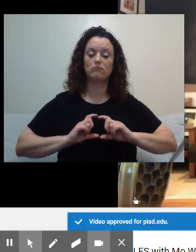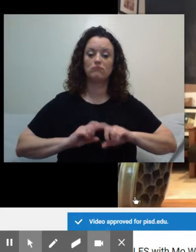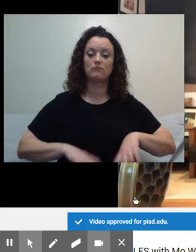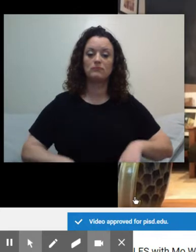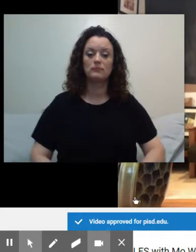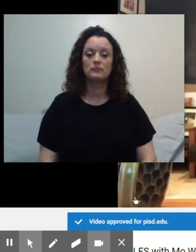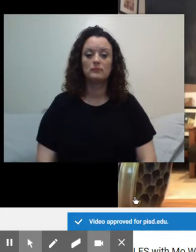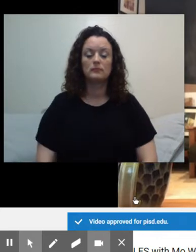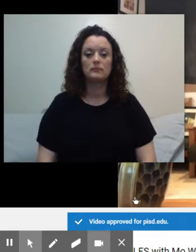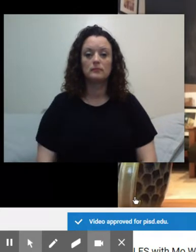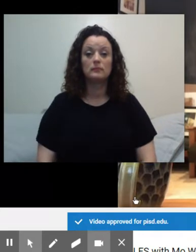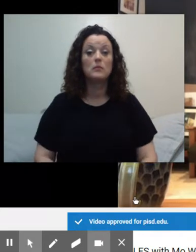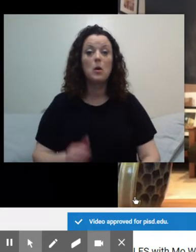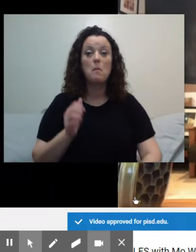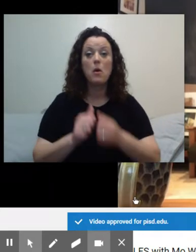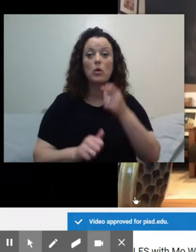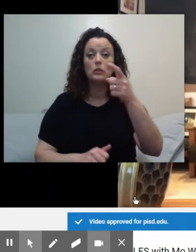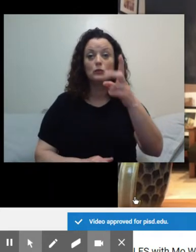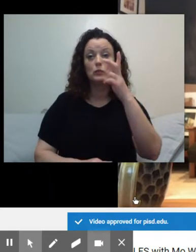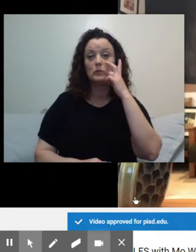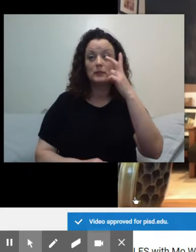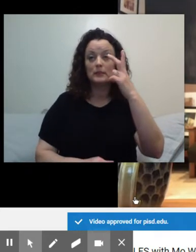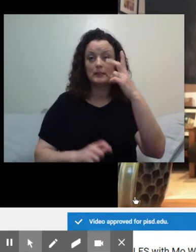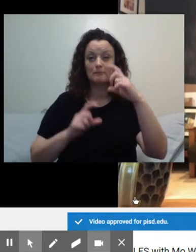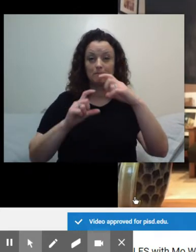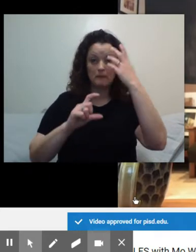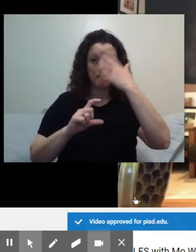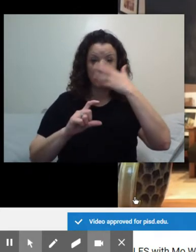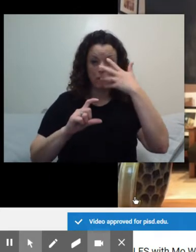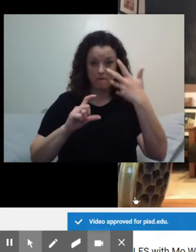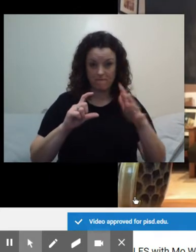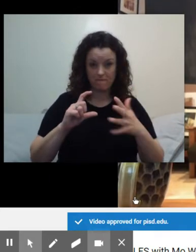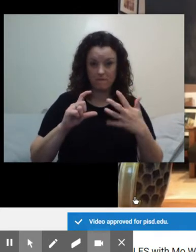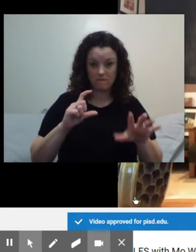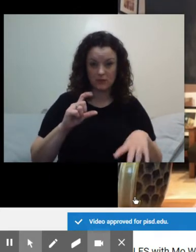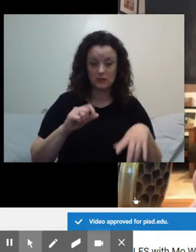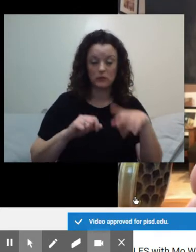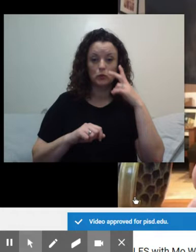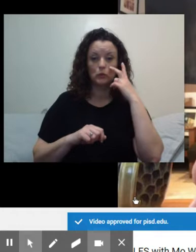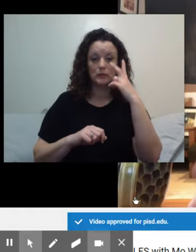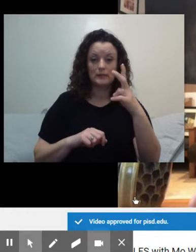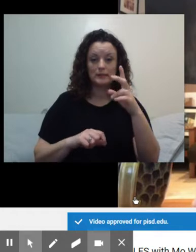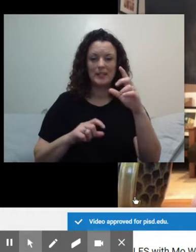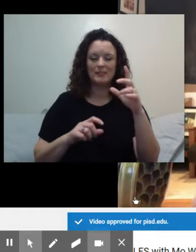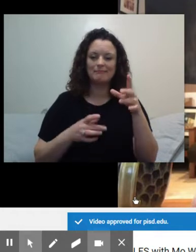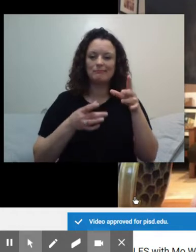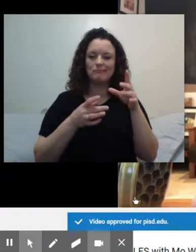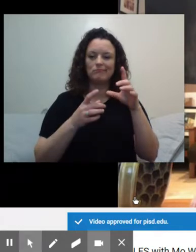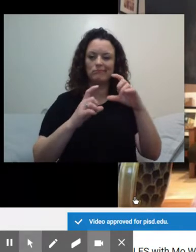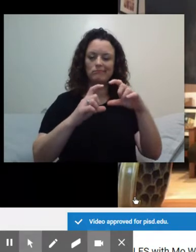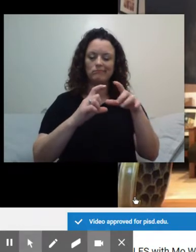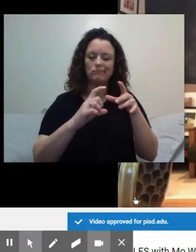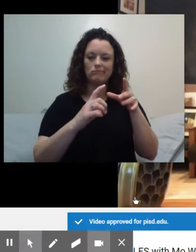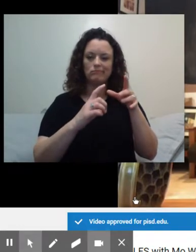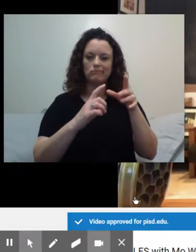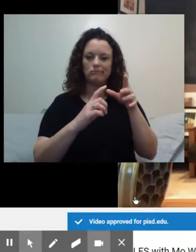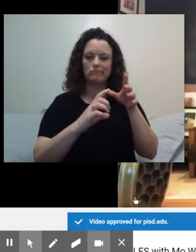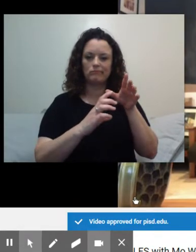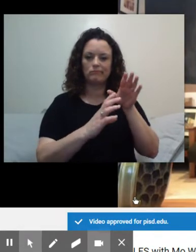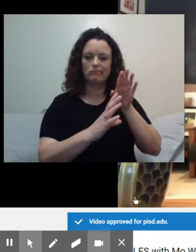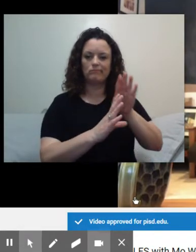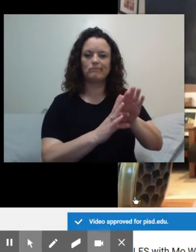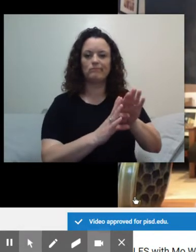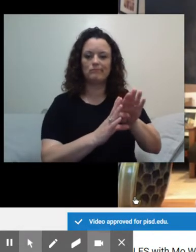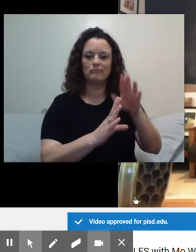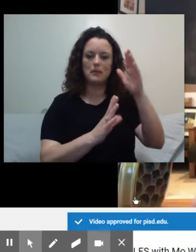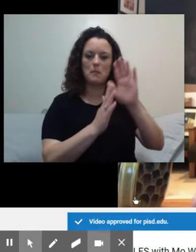Now, most of you have seen the front of the Caldecott medal. You've seen this cool little sticker that shows the front